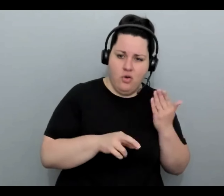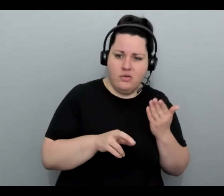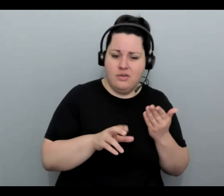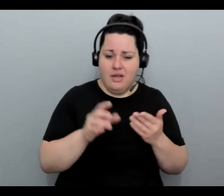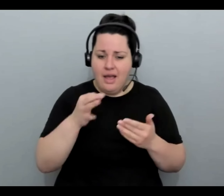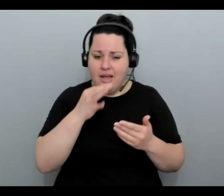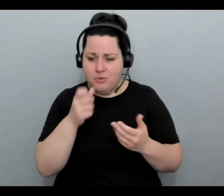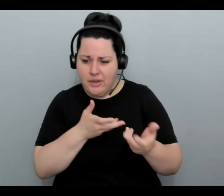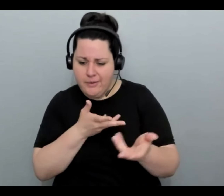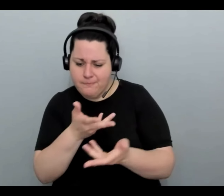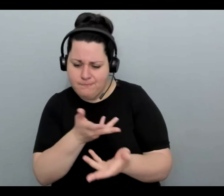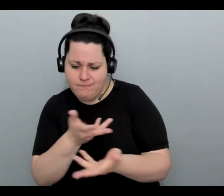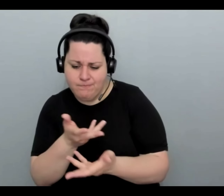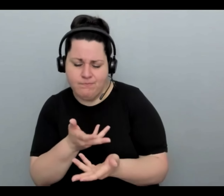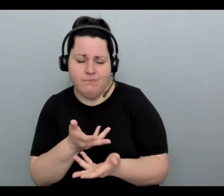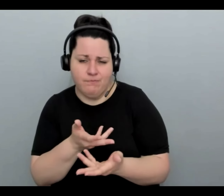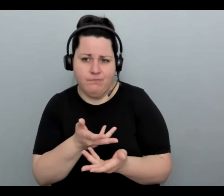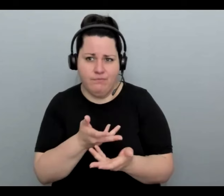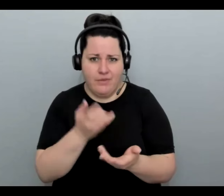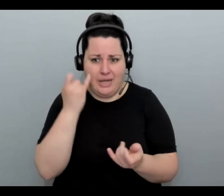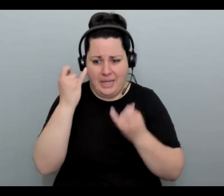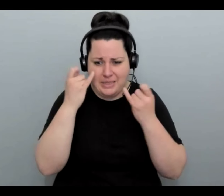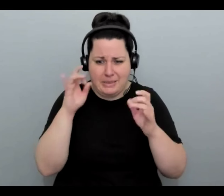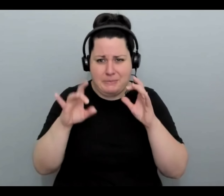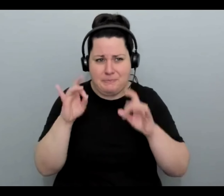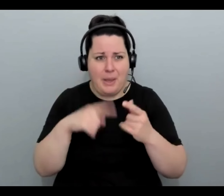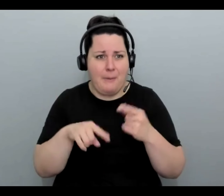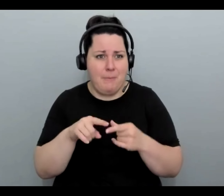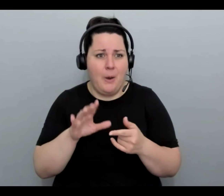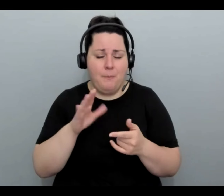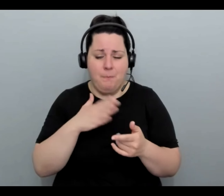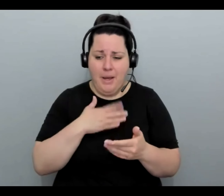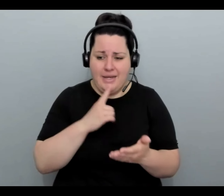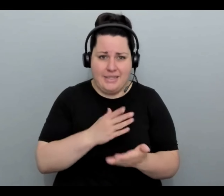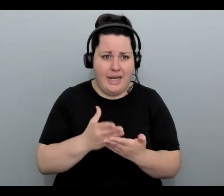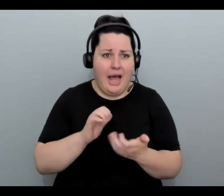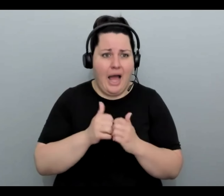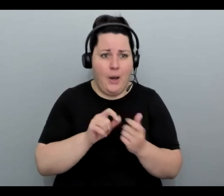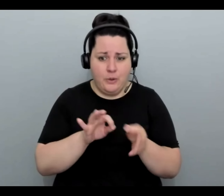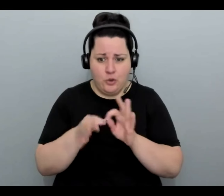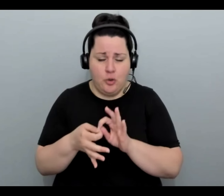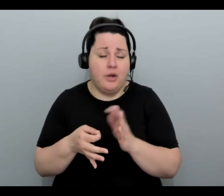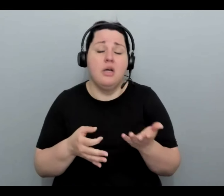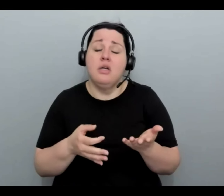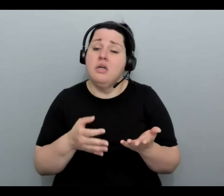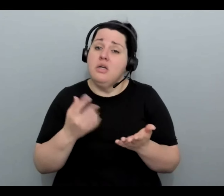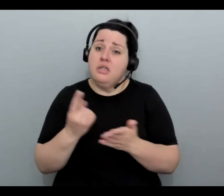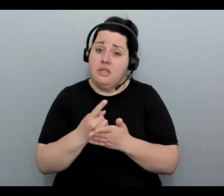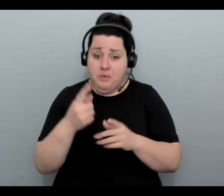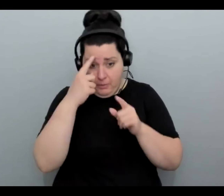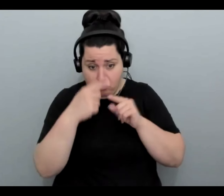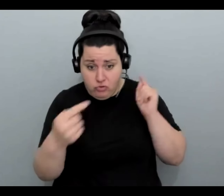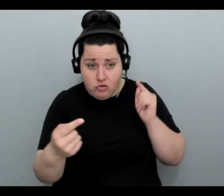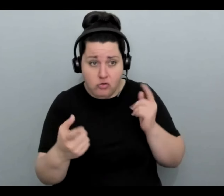ideas over around your interpretation of the data. And sometimes they'll agree, sometimes they'll disagree, but all that will help